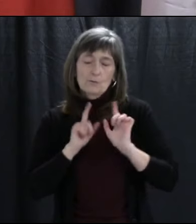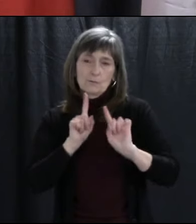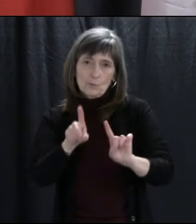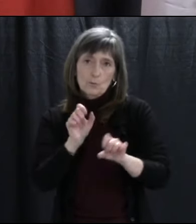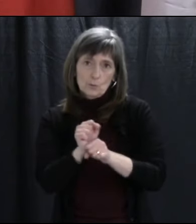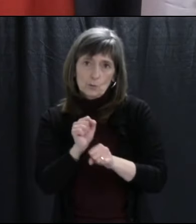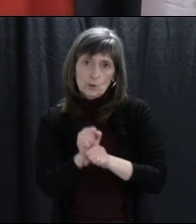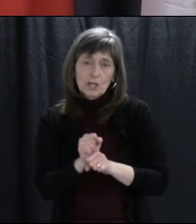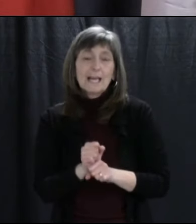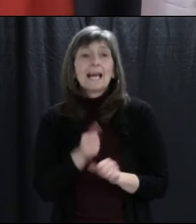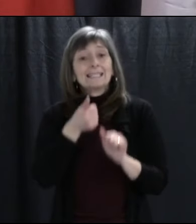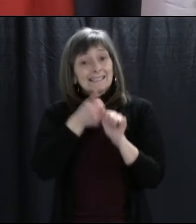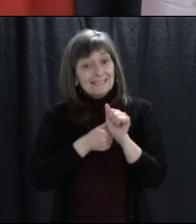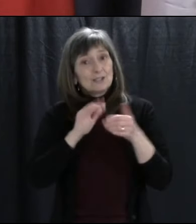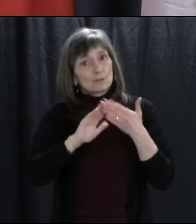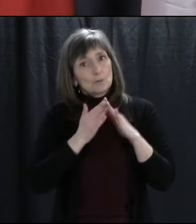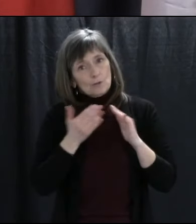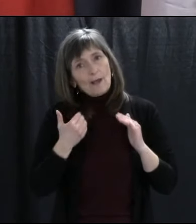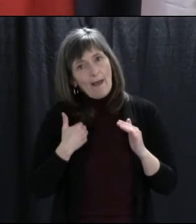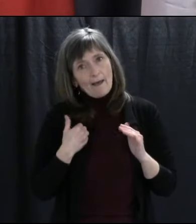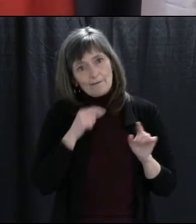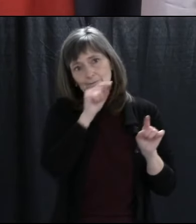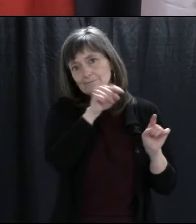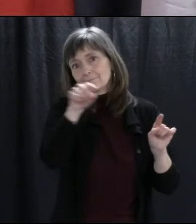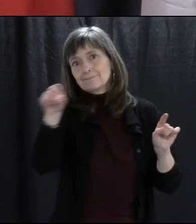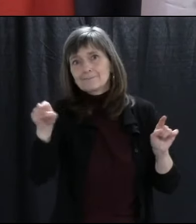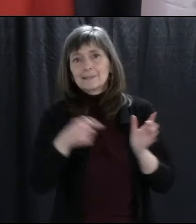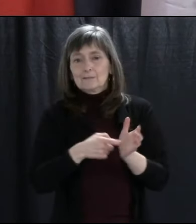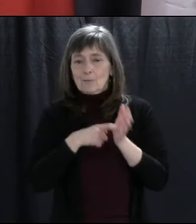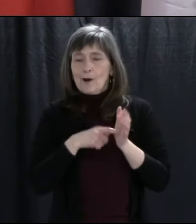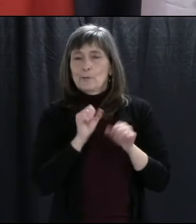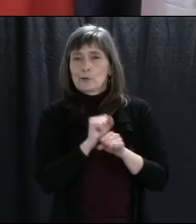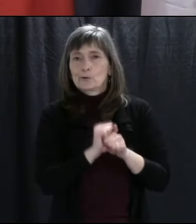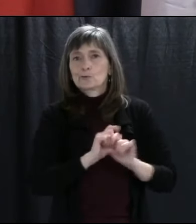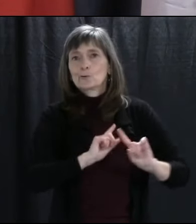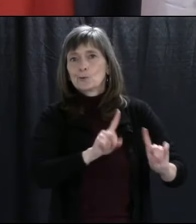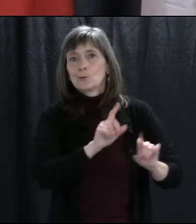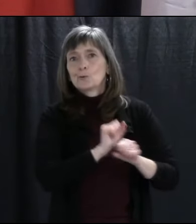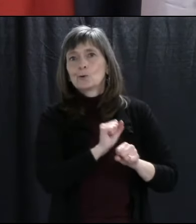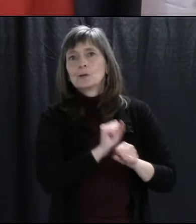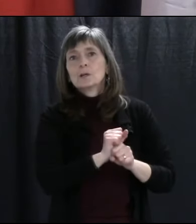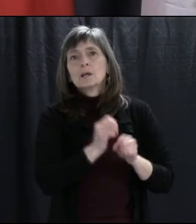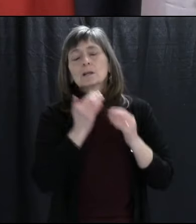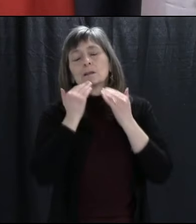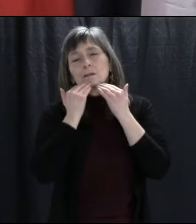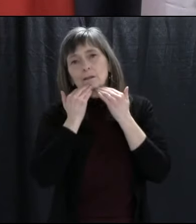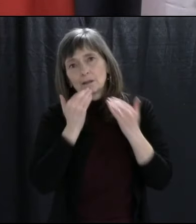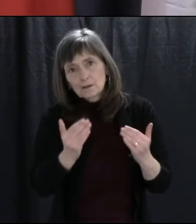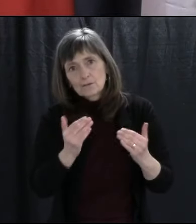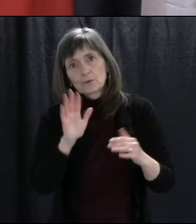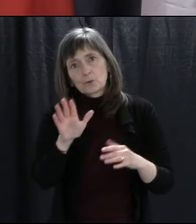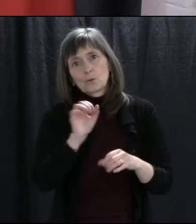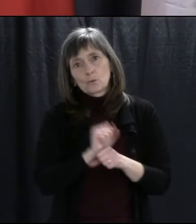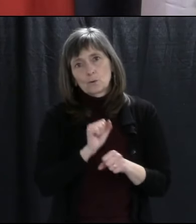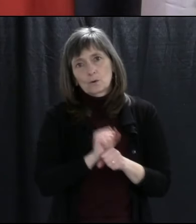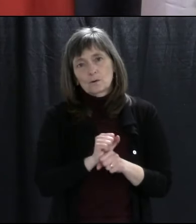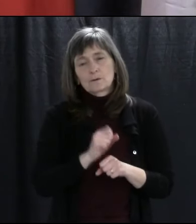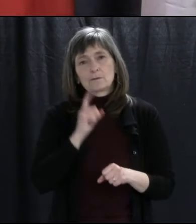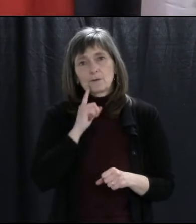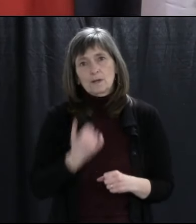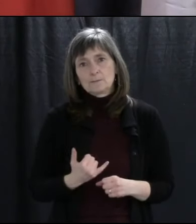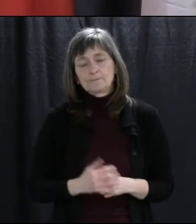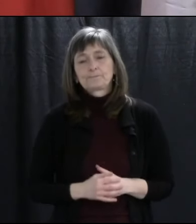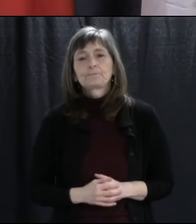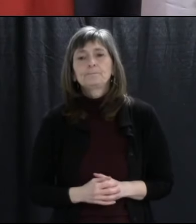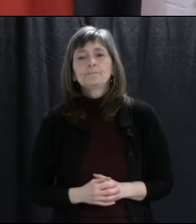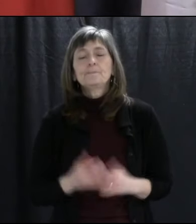are in every community throughout Newfoundland and Labrador. We cannot thank you enough for the work you're doing during these troubling times.